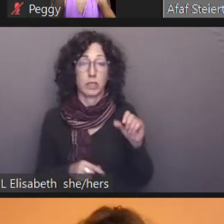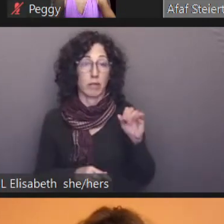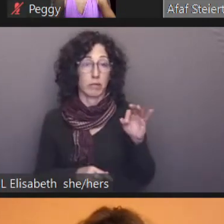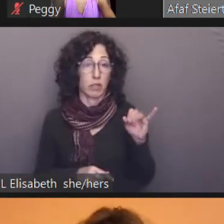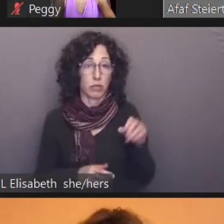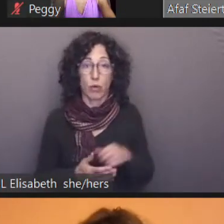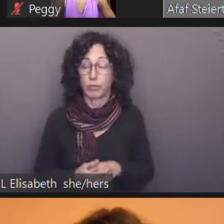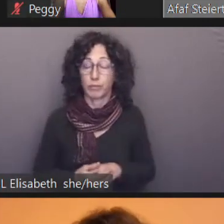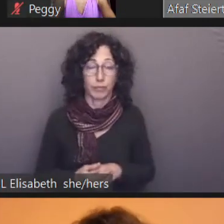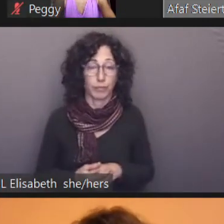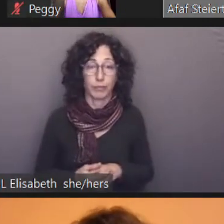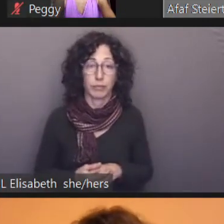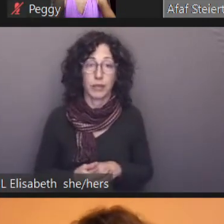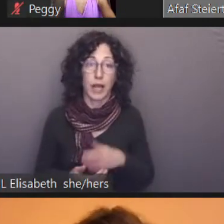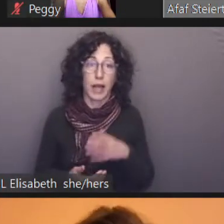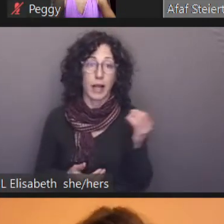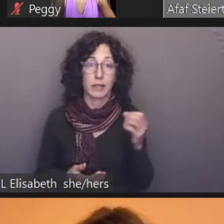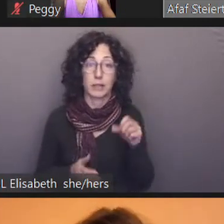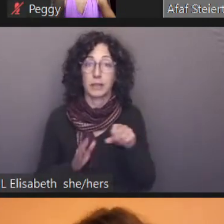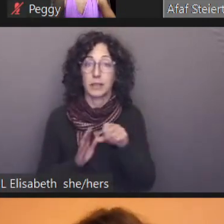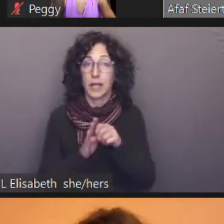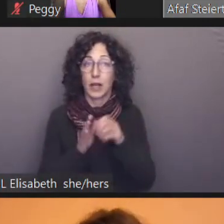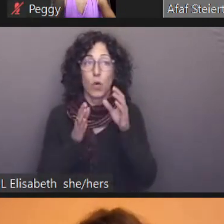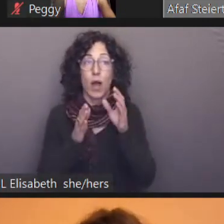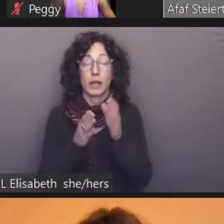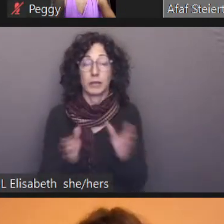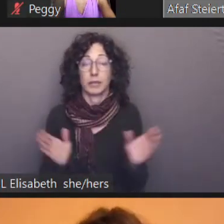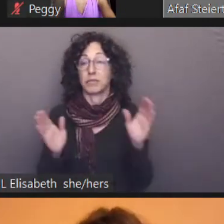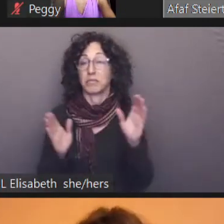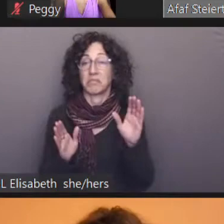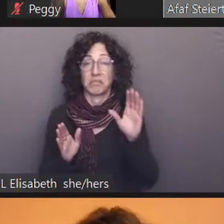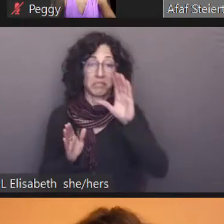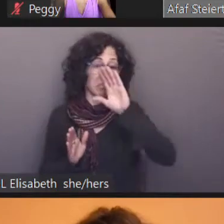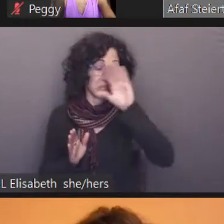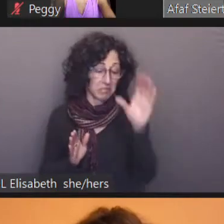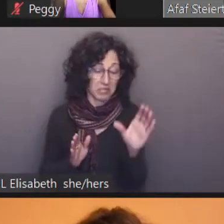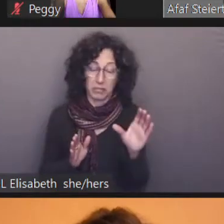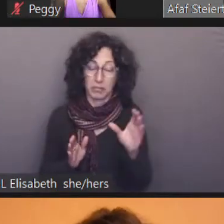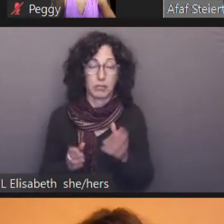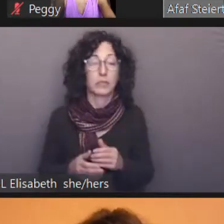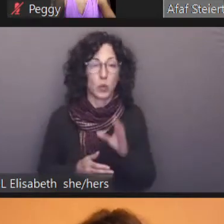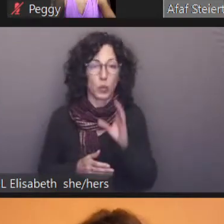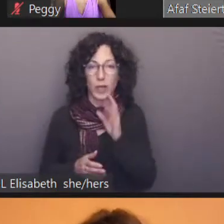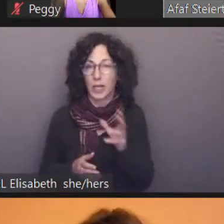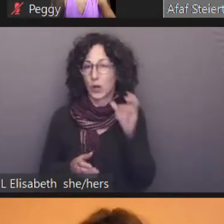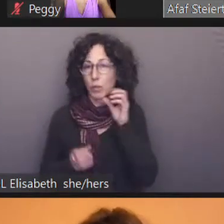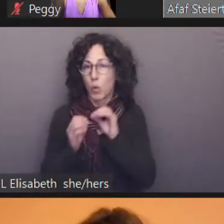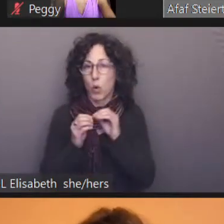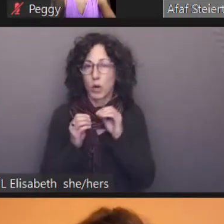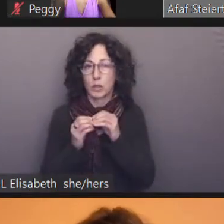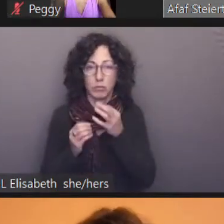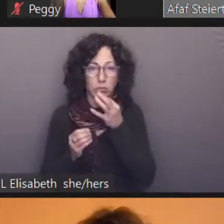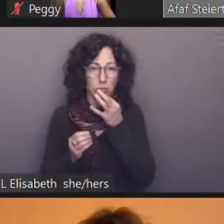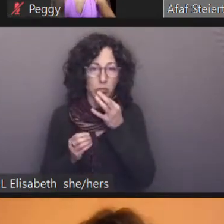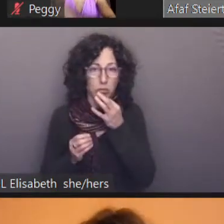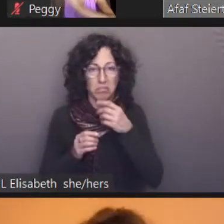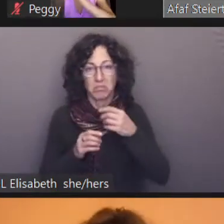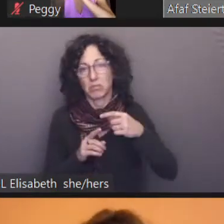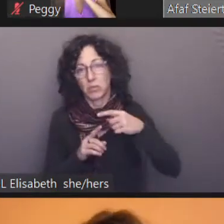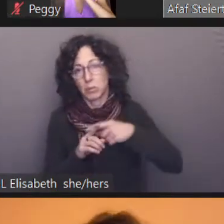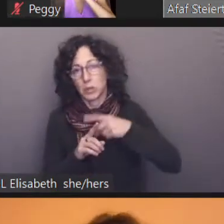that I know of statewide, but we may be hearing more about that discussion in the coming months.